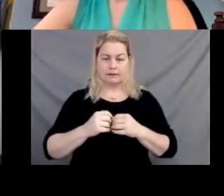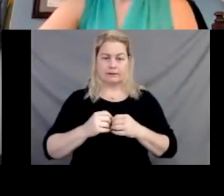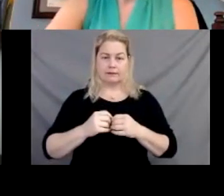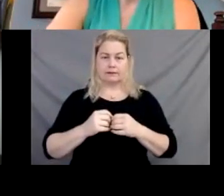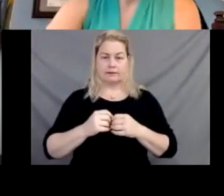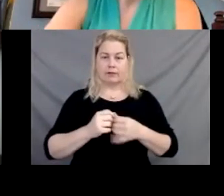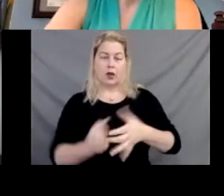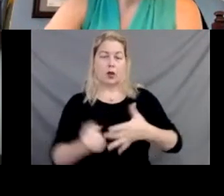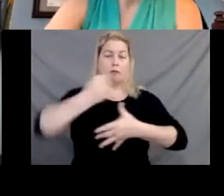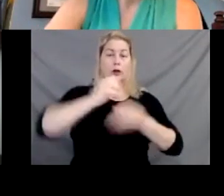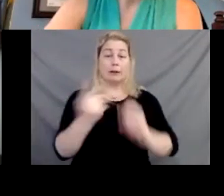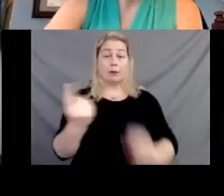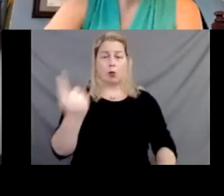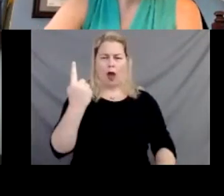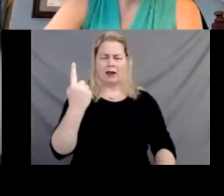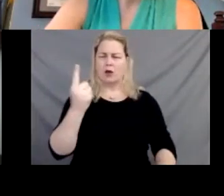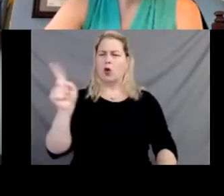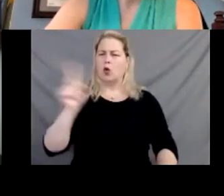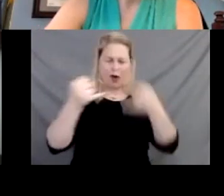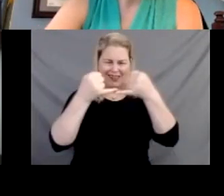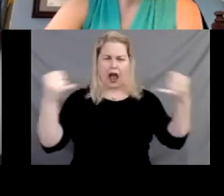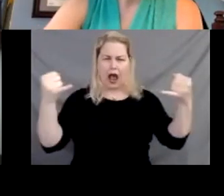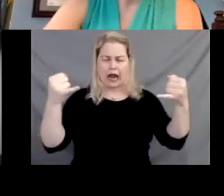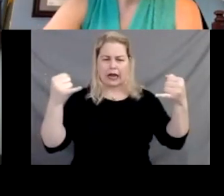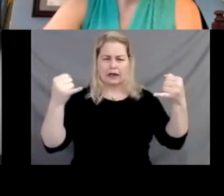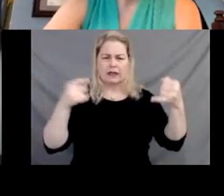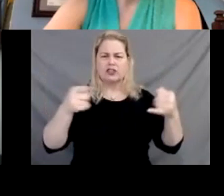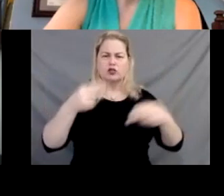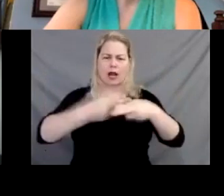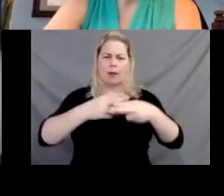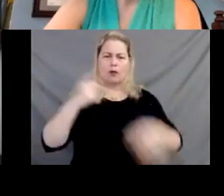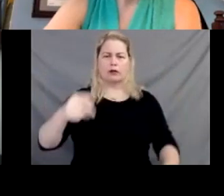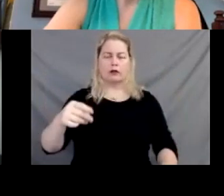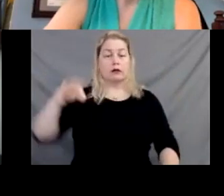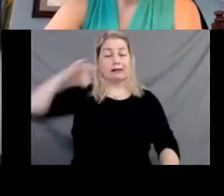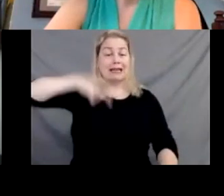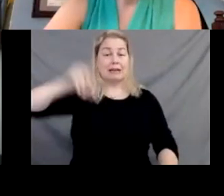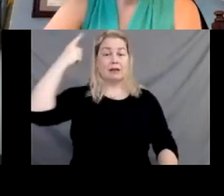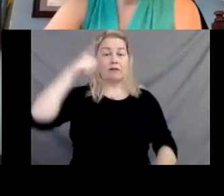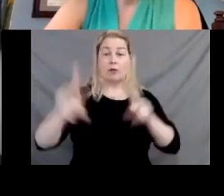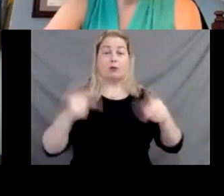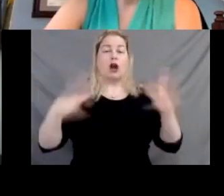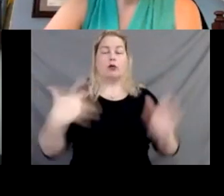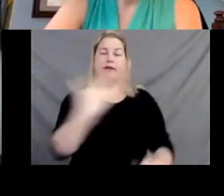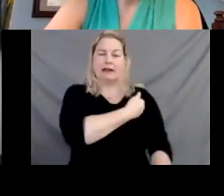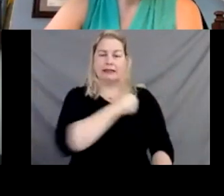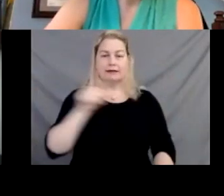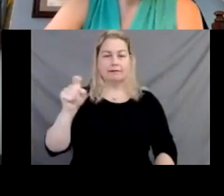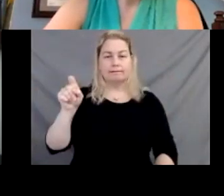in which line item are you envisioning the incentives, the potential incentives for vaccination to be coming from?